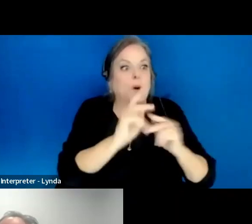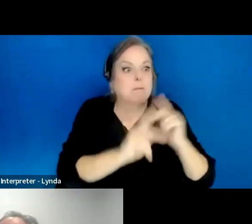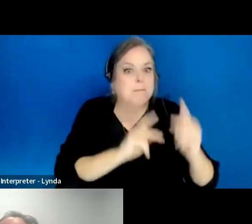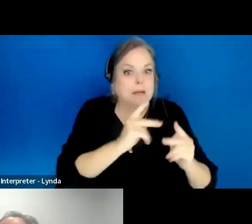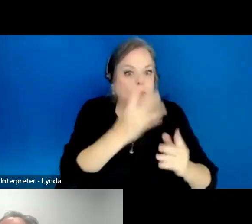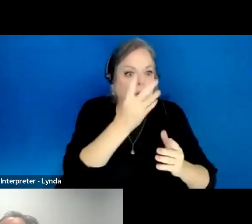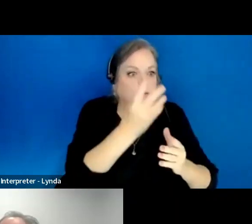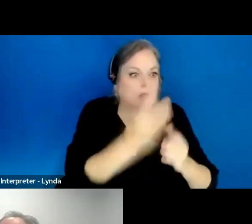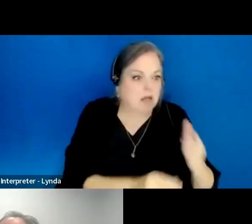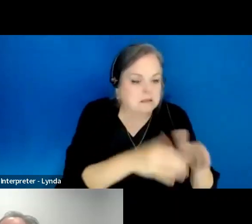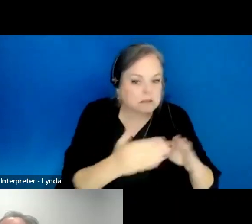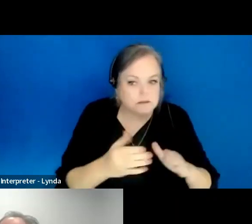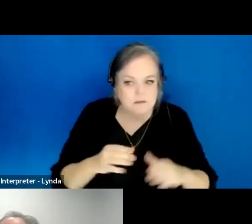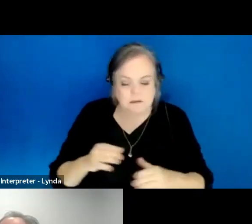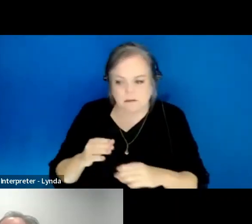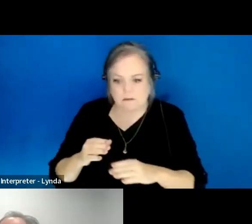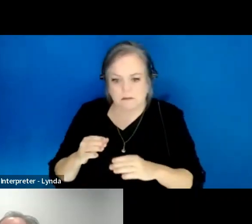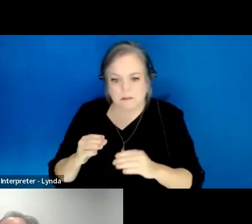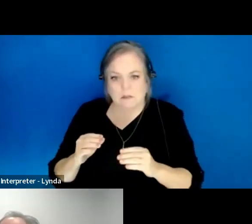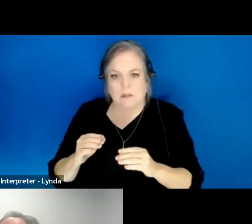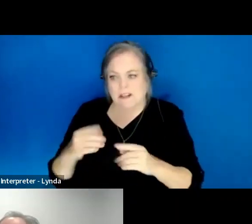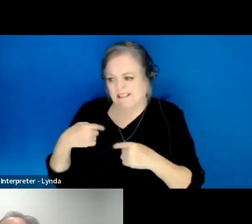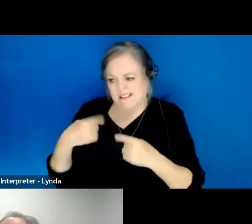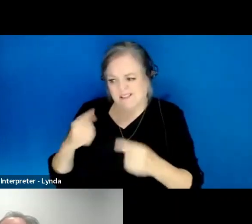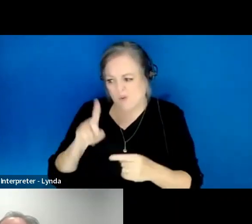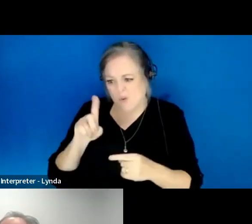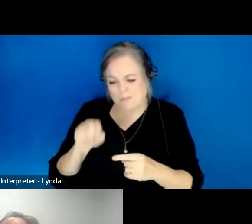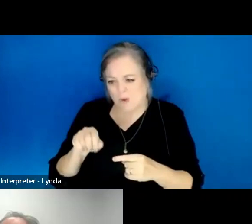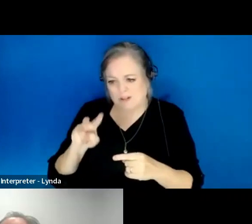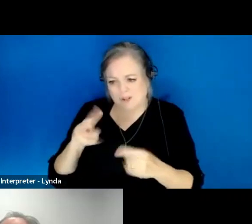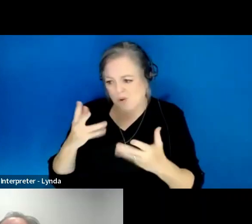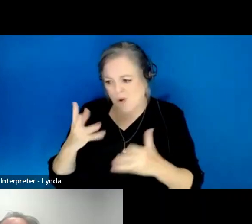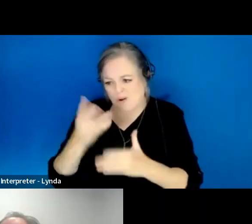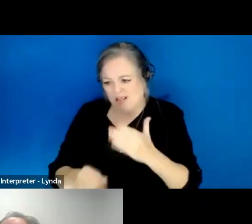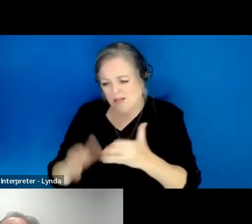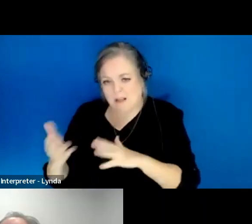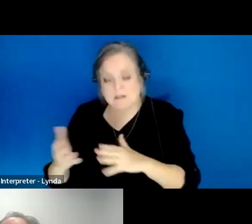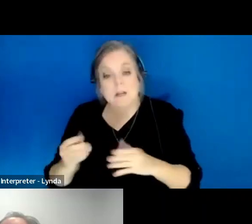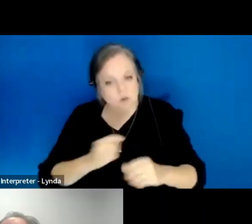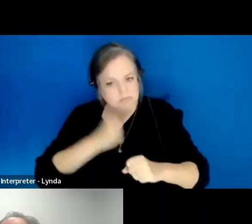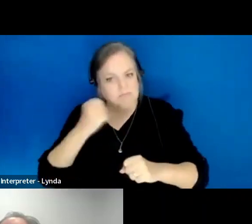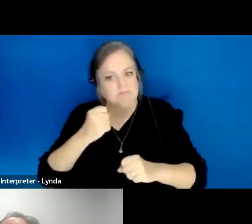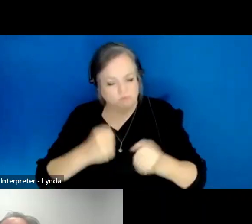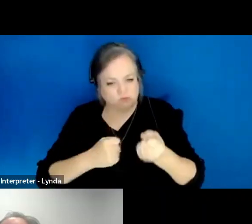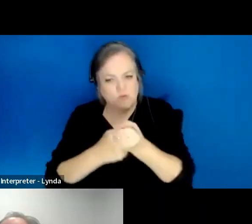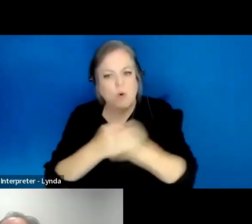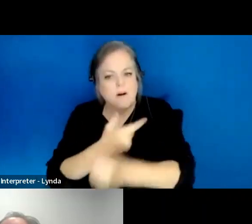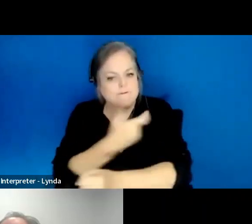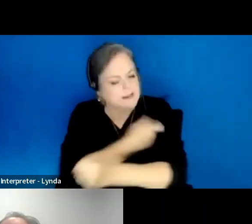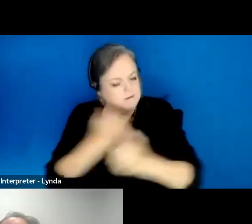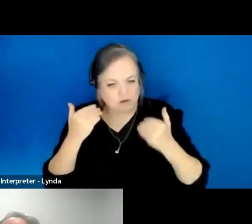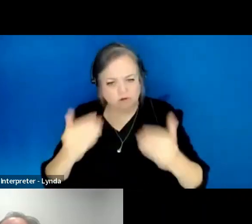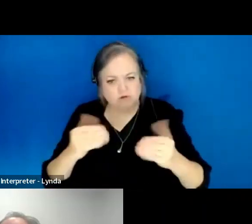already lost. So yeah, definitely pro-vaccine. Let's do it. Yeah. And that's part of